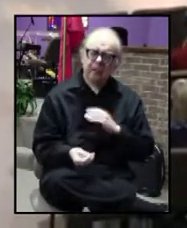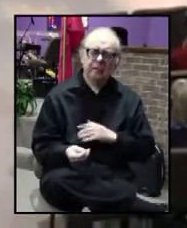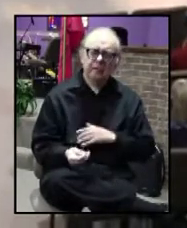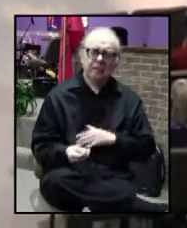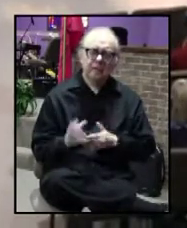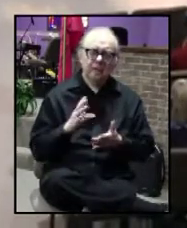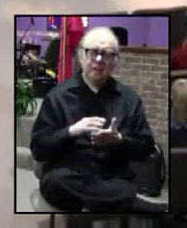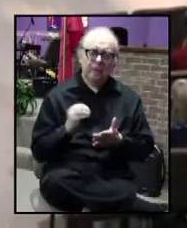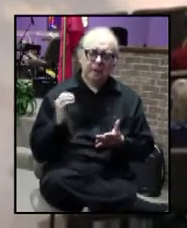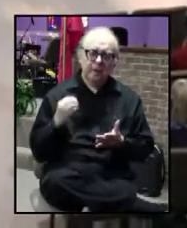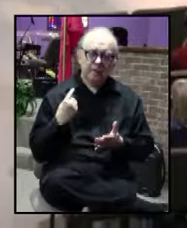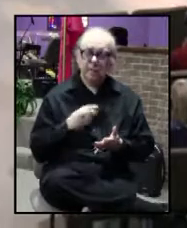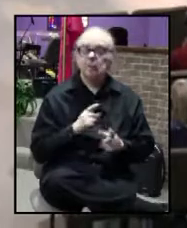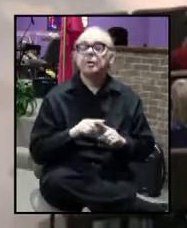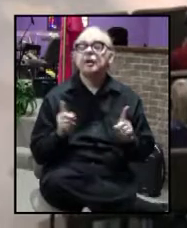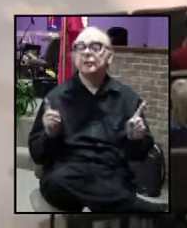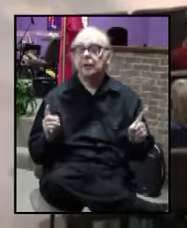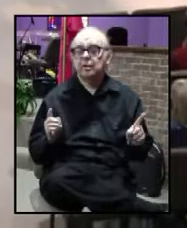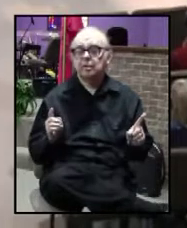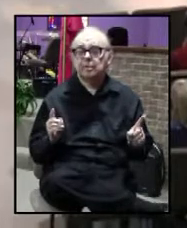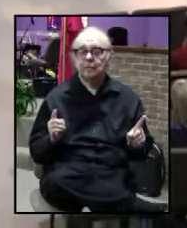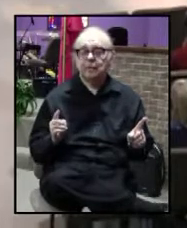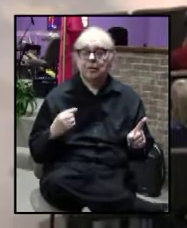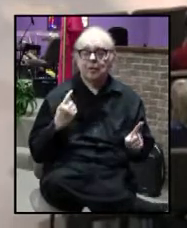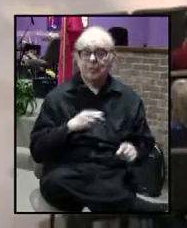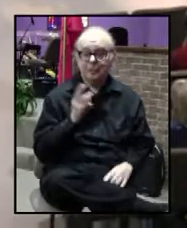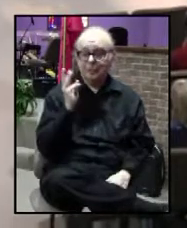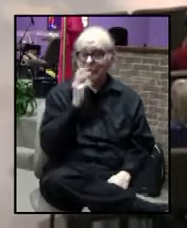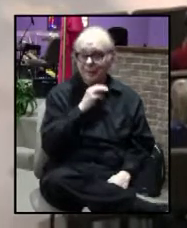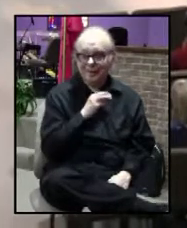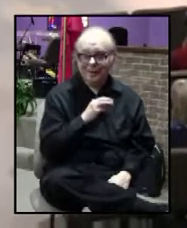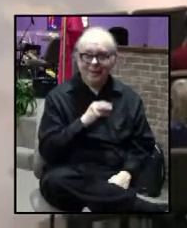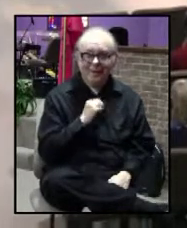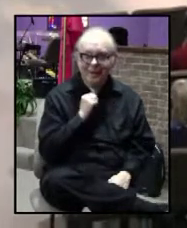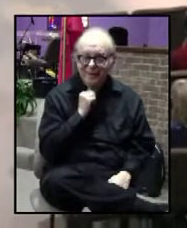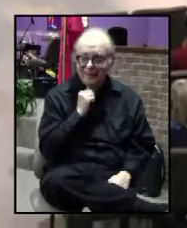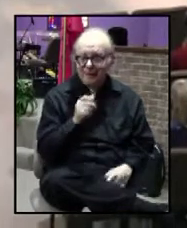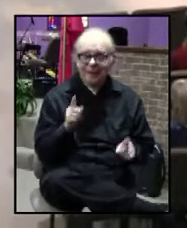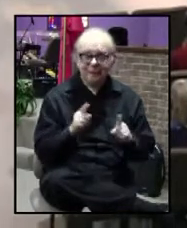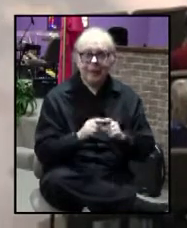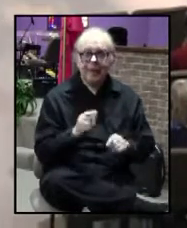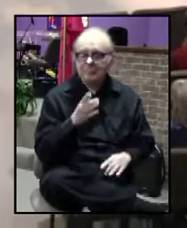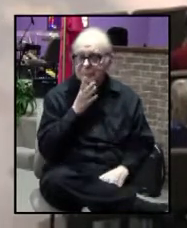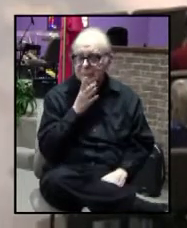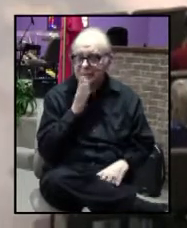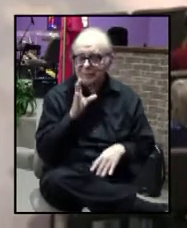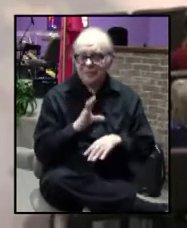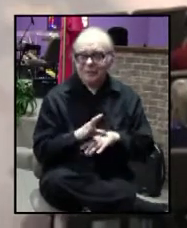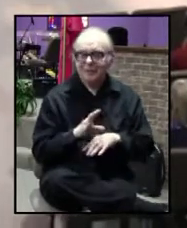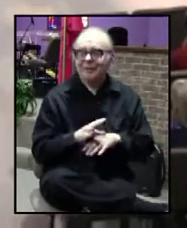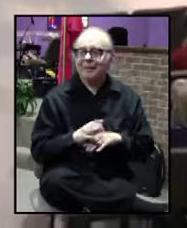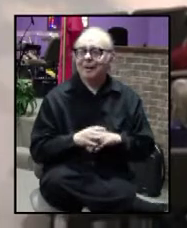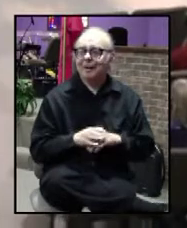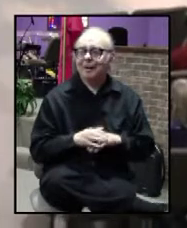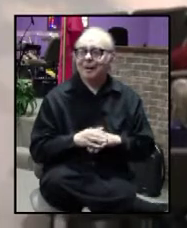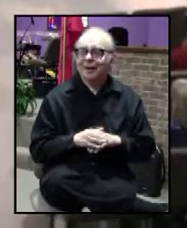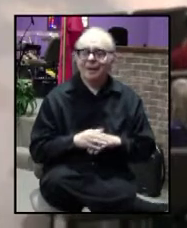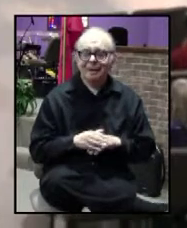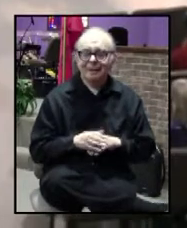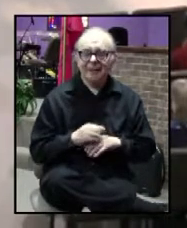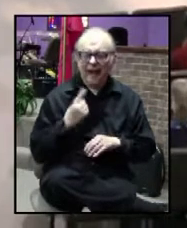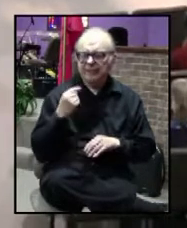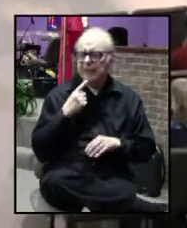out they're different. They're strange. It's not like your mom's church. But I think you'll like